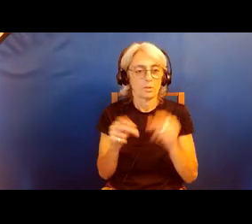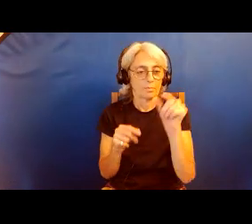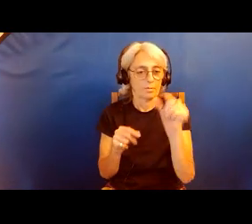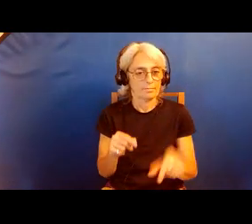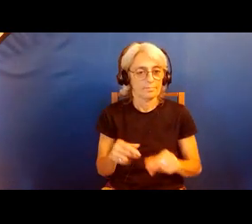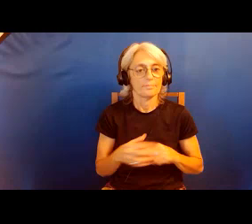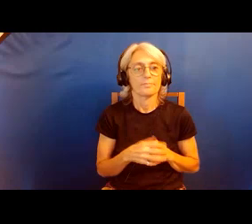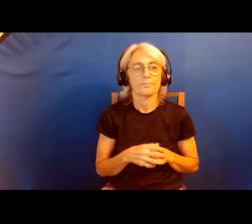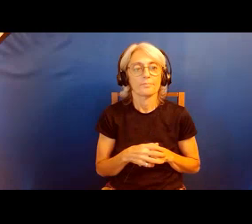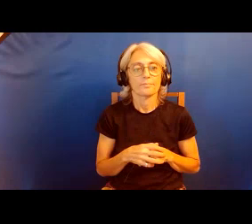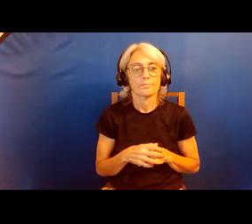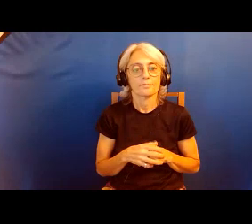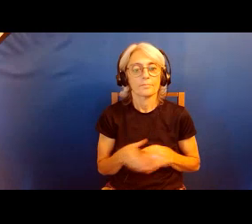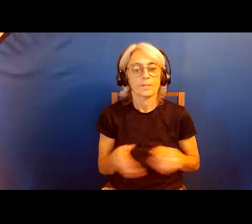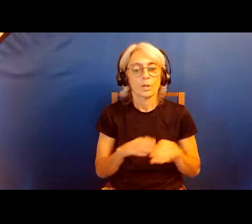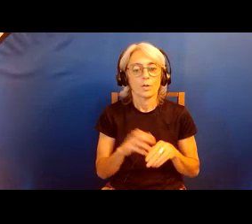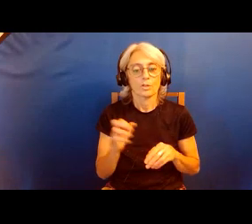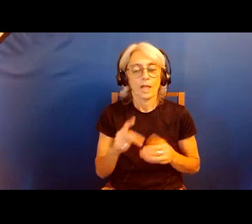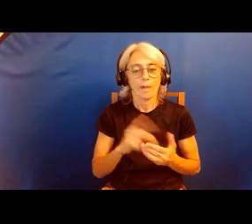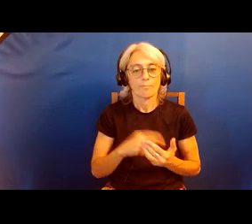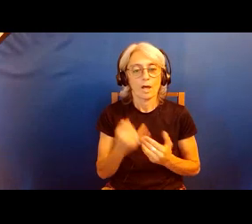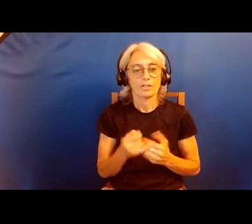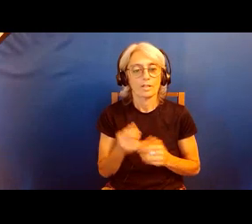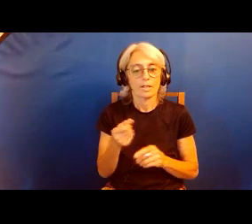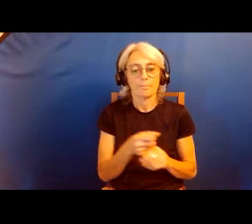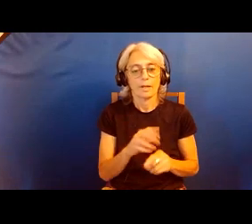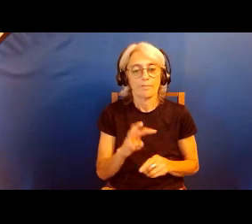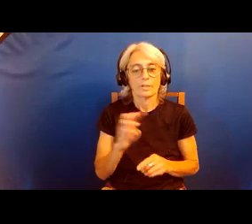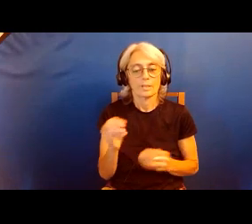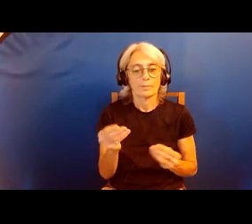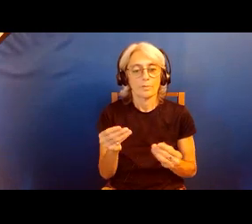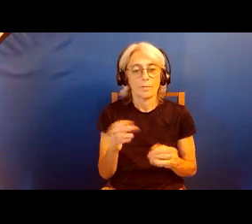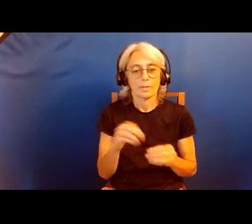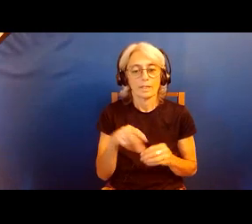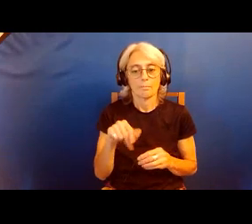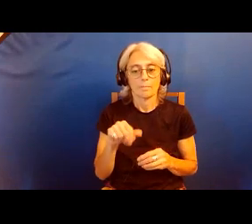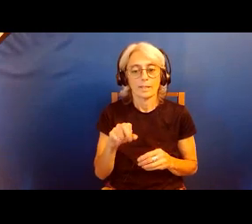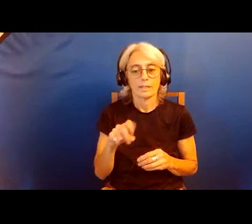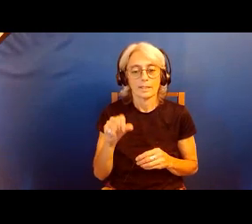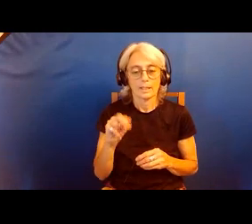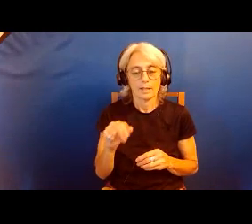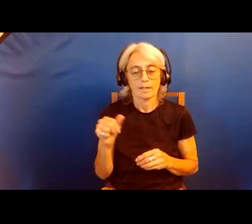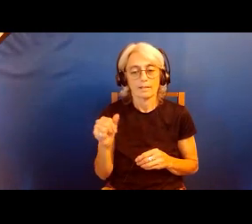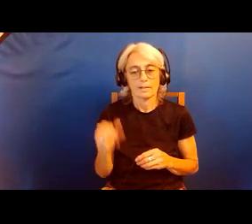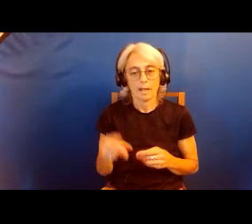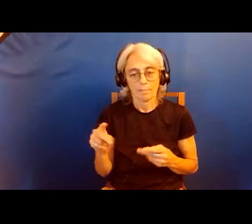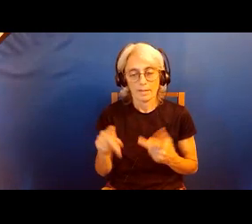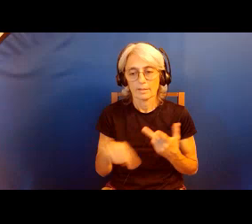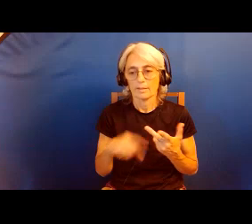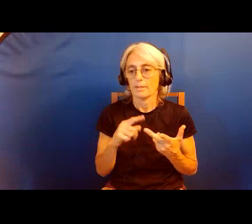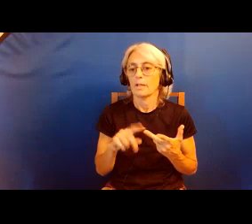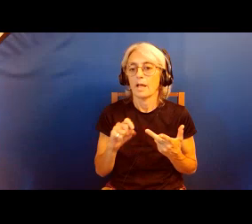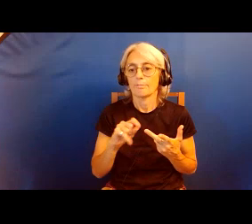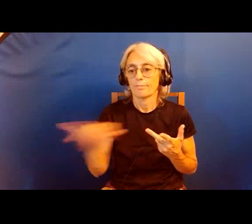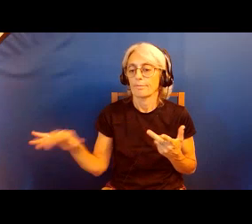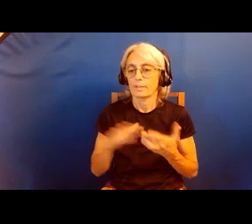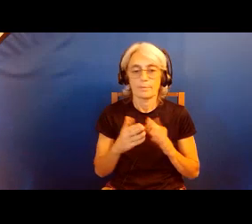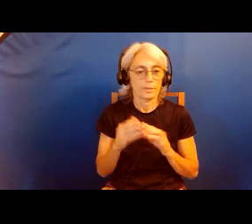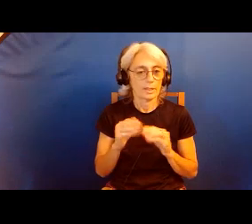The Closure Gap project impacted 460 properties in Pasadena, South Pasadena, and the El Sereno community in Los